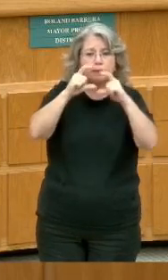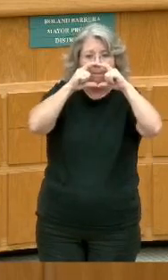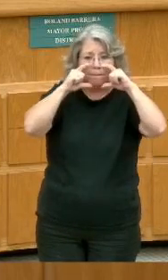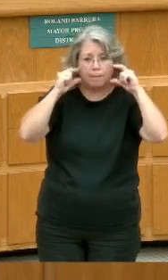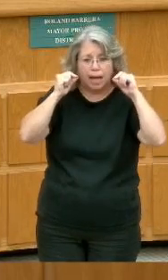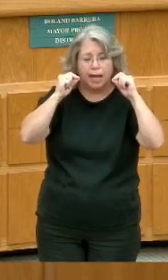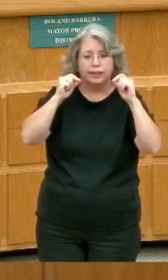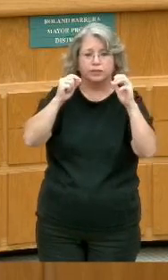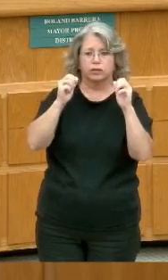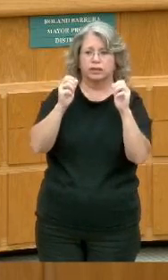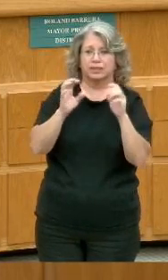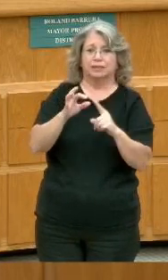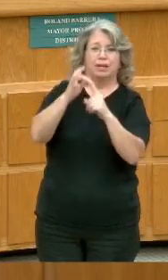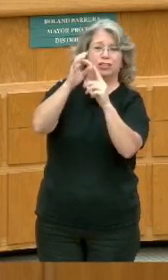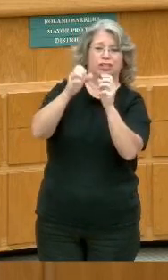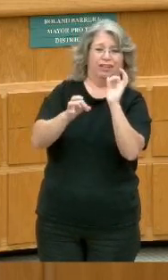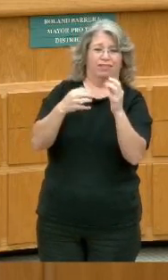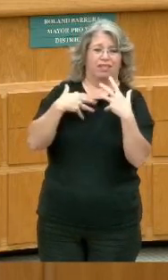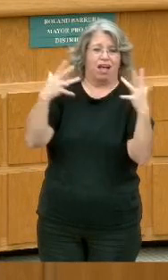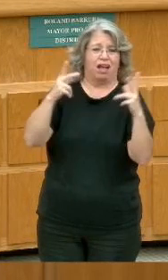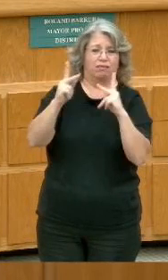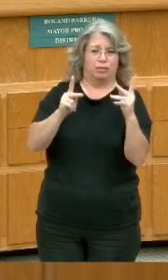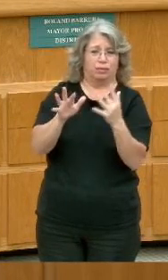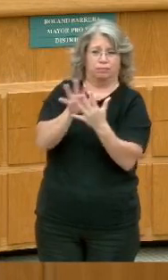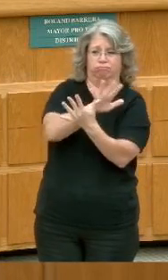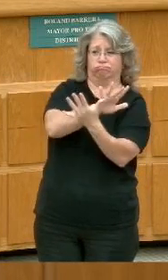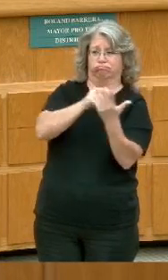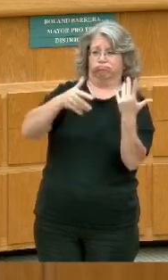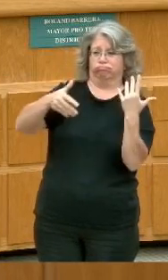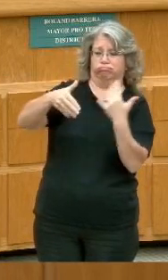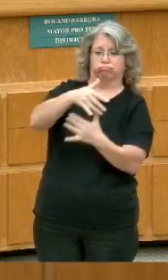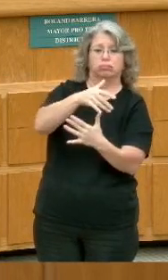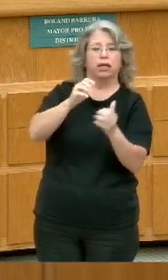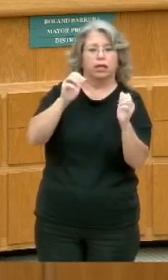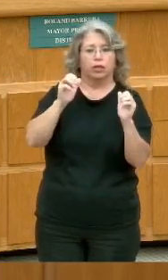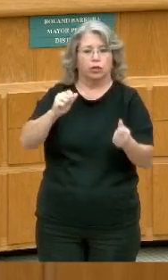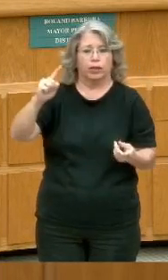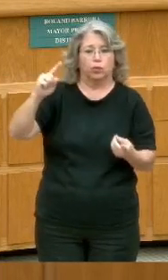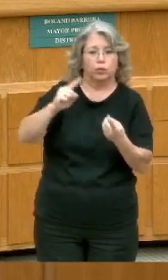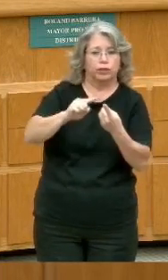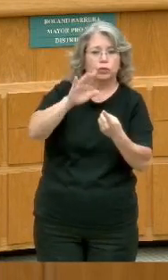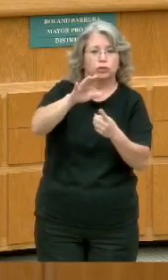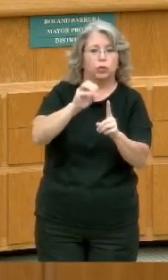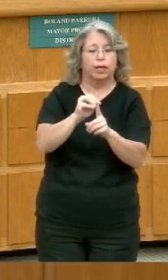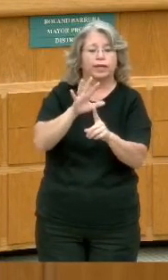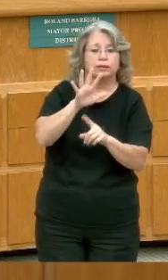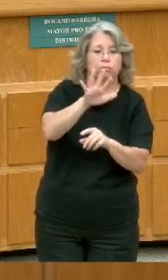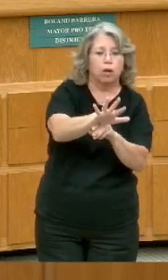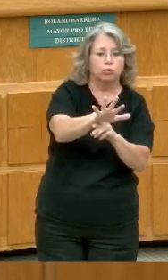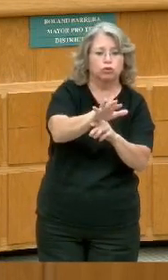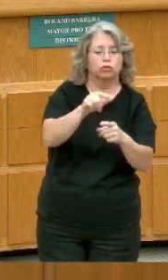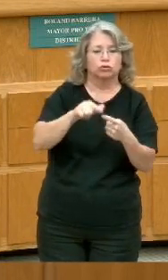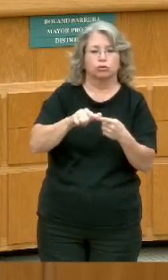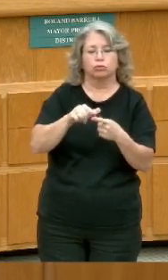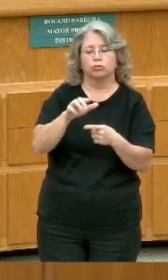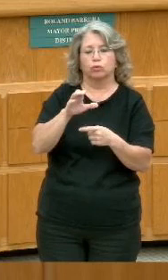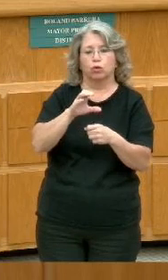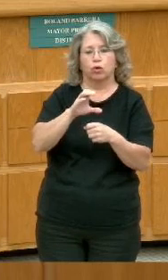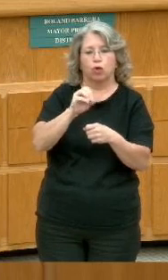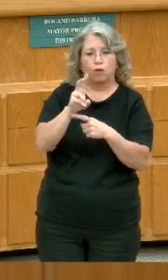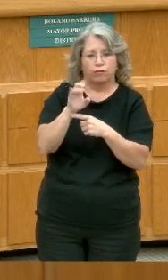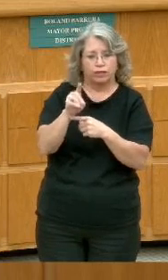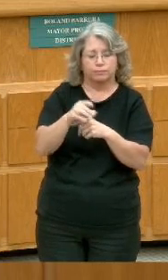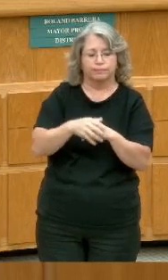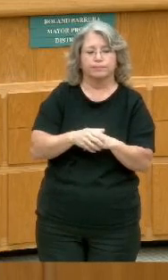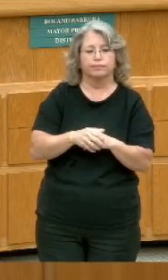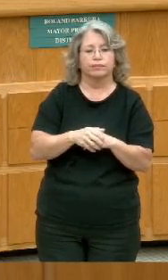some of the practices that are essential to limiting your exposure to COVID-19. Also, again, wash your hands